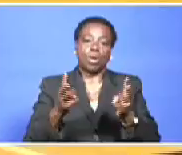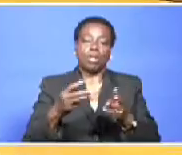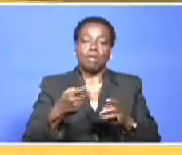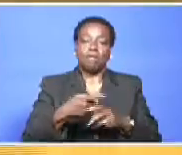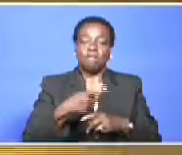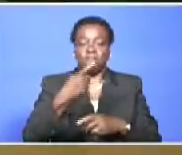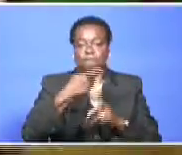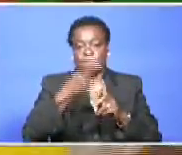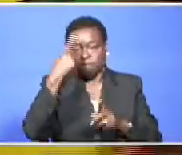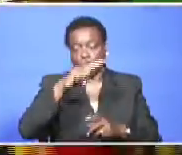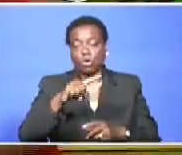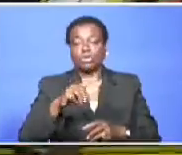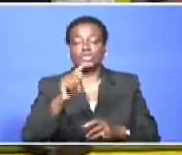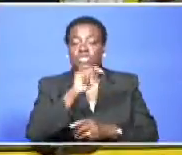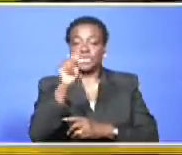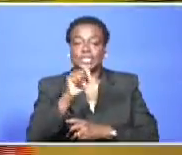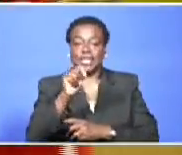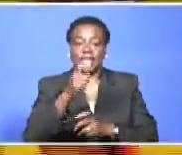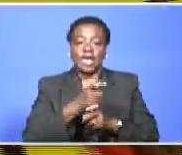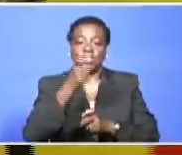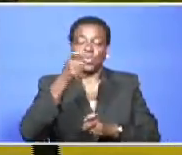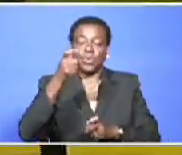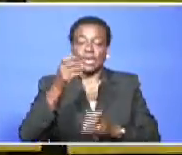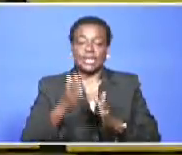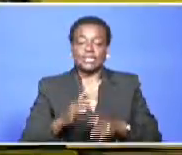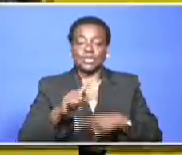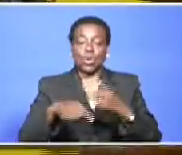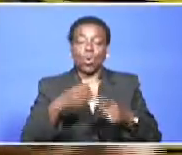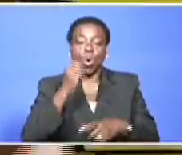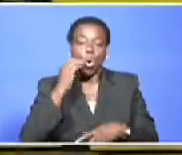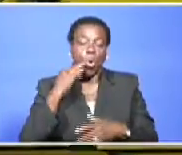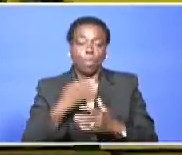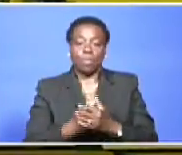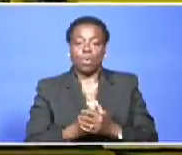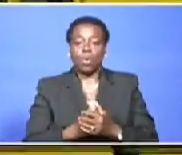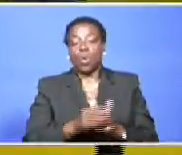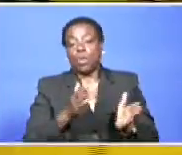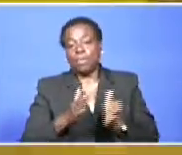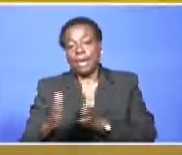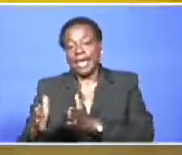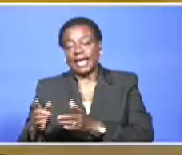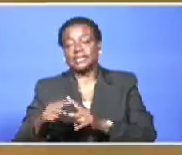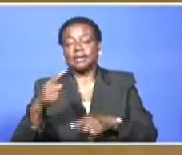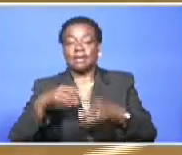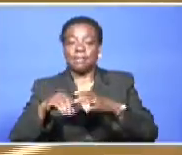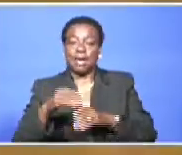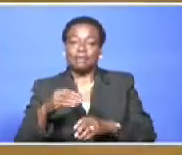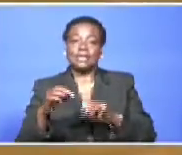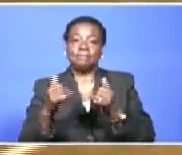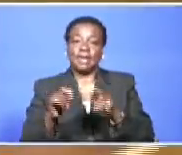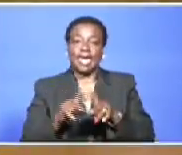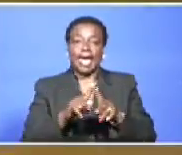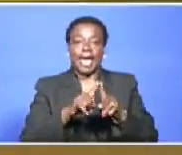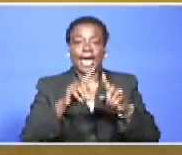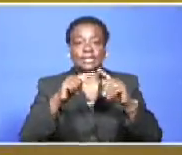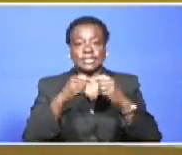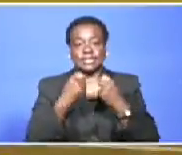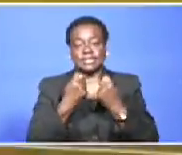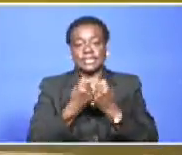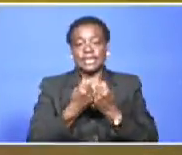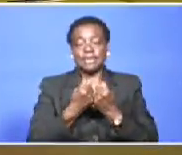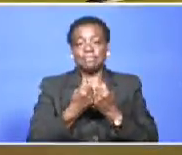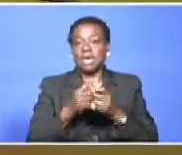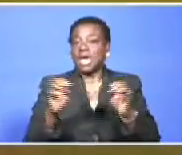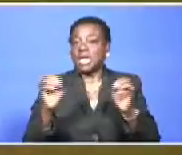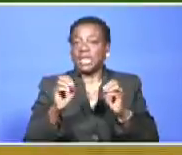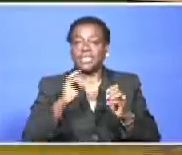home. How do you guys plan to come out? Well, we plan to come out and play as a team. You know, nothing